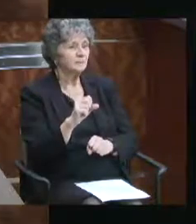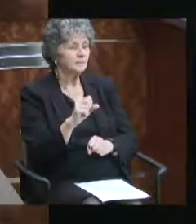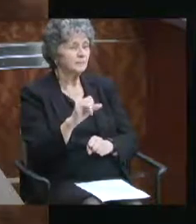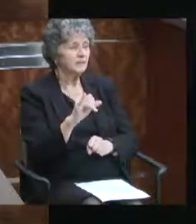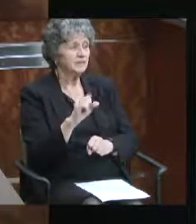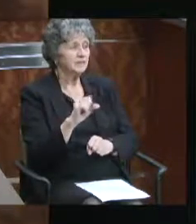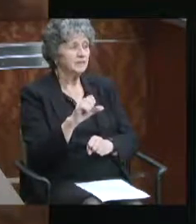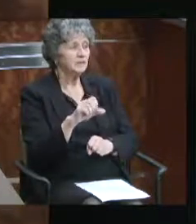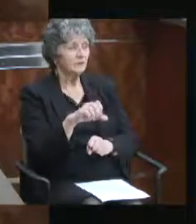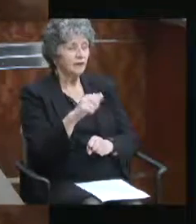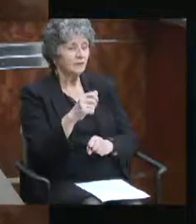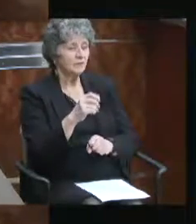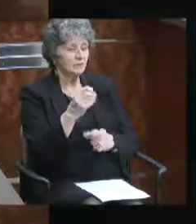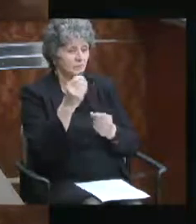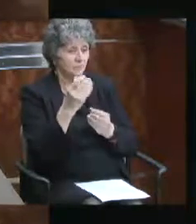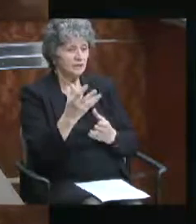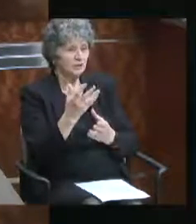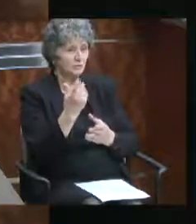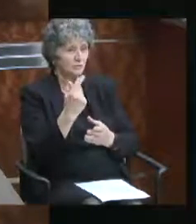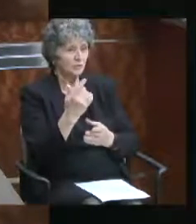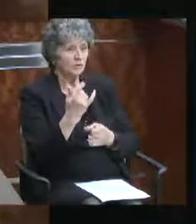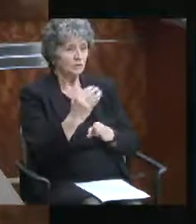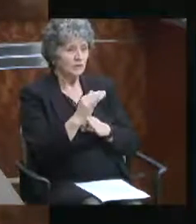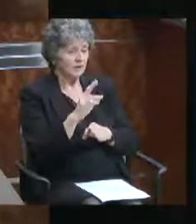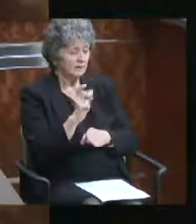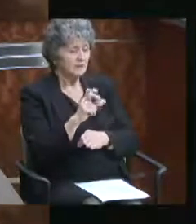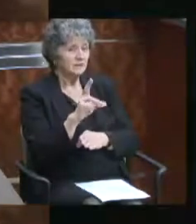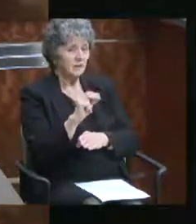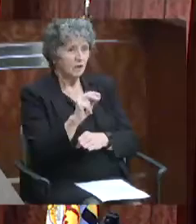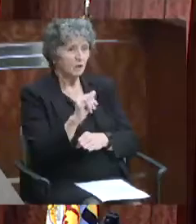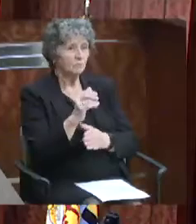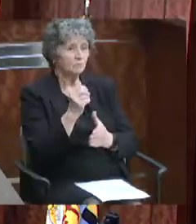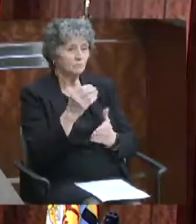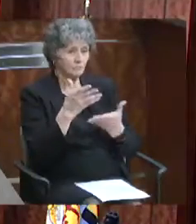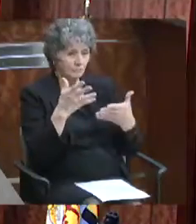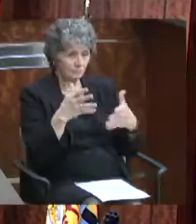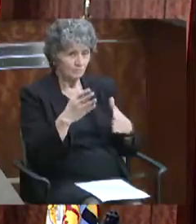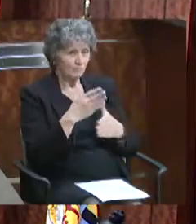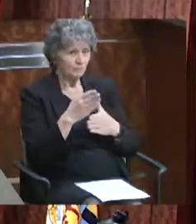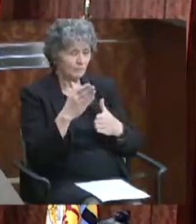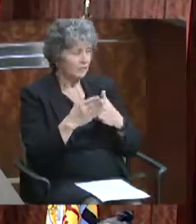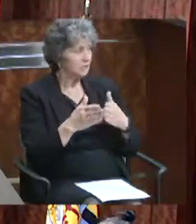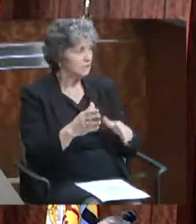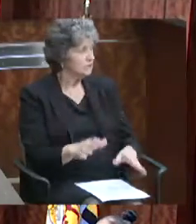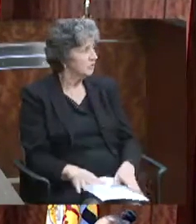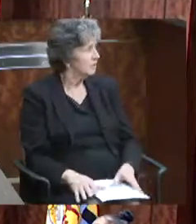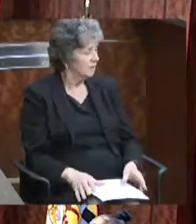Seeing none, we are adjourned. Those clips, Yes. I got a bunch of them.